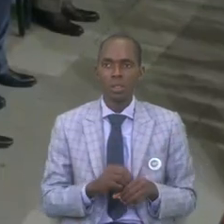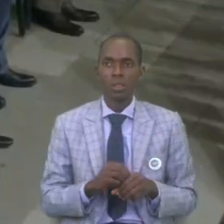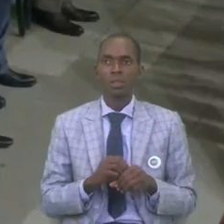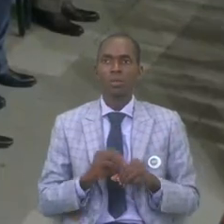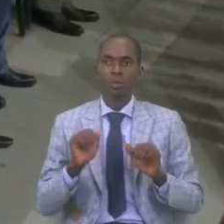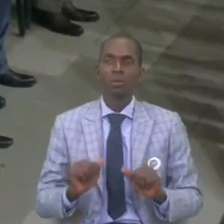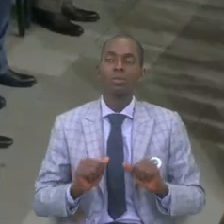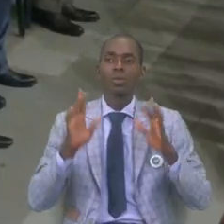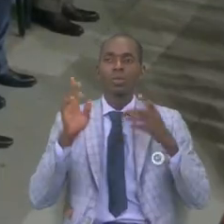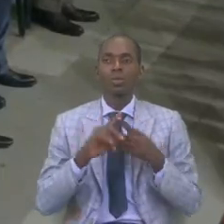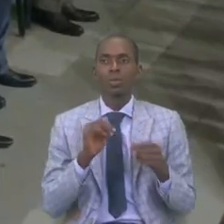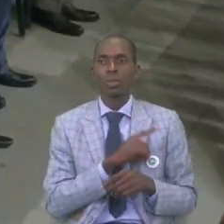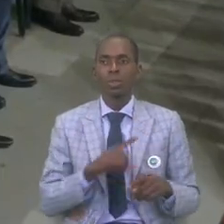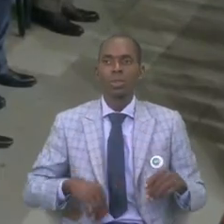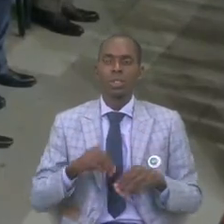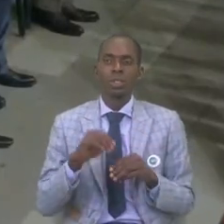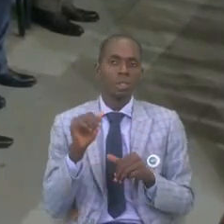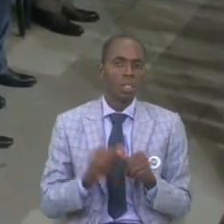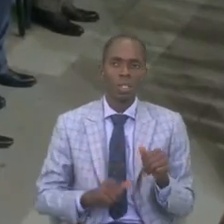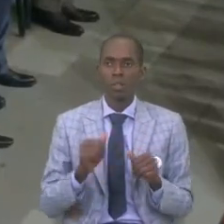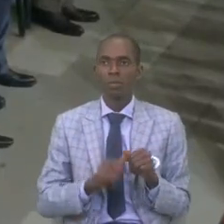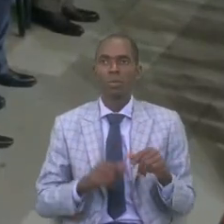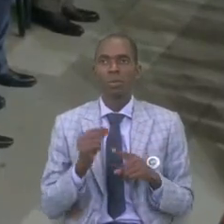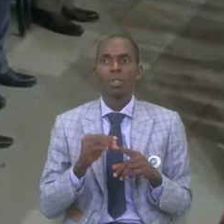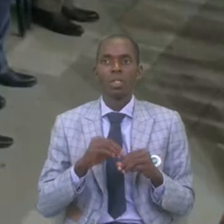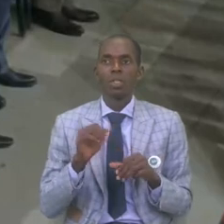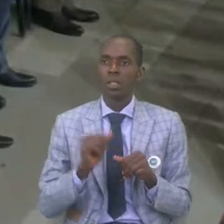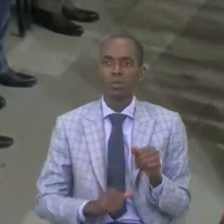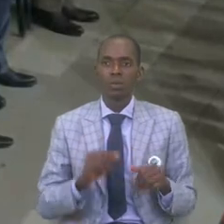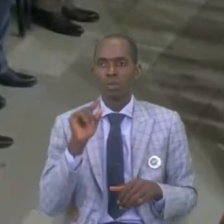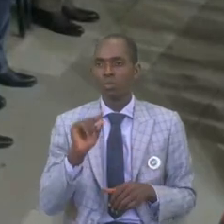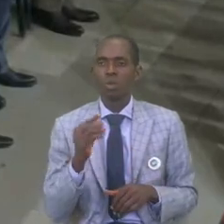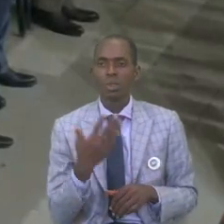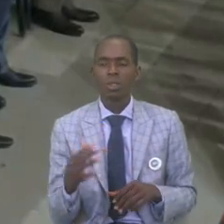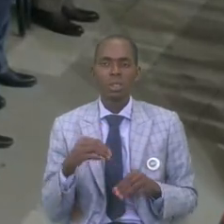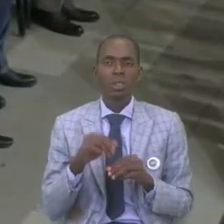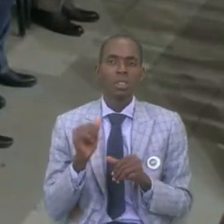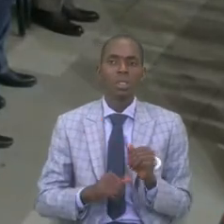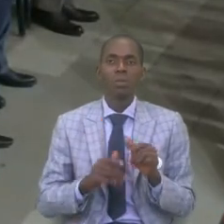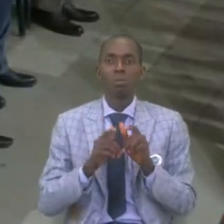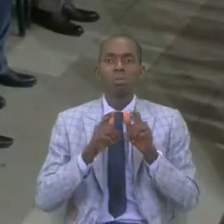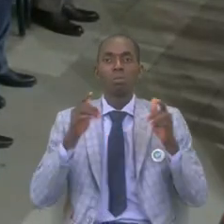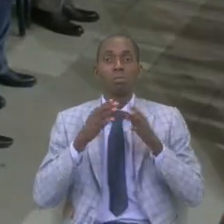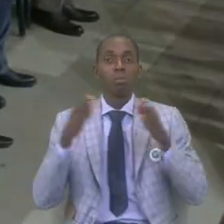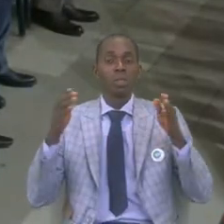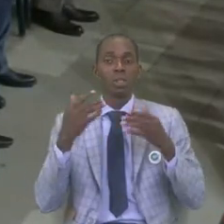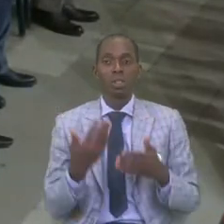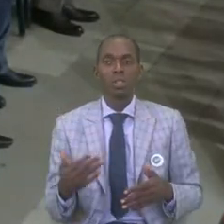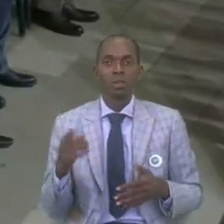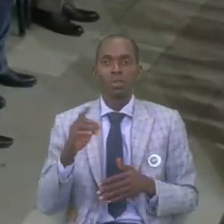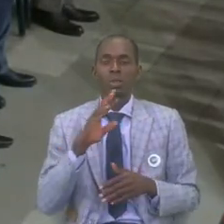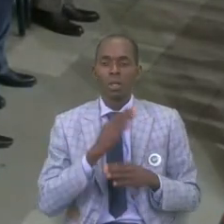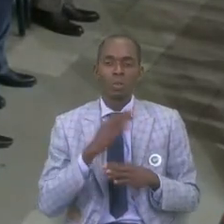Lord in every detail, in every small thing, in every big thing. You're totally